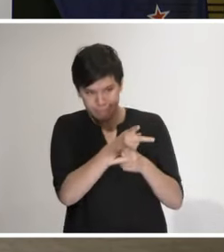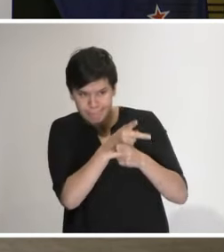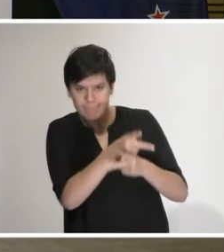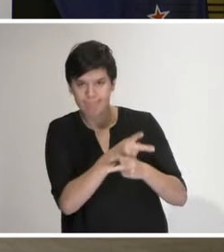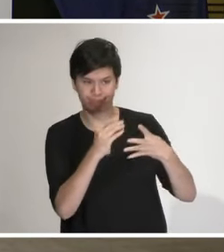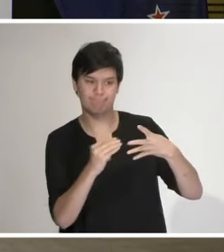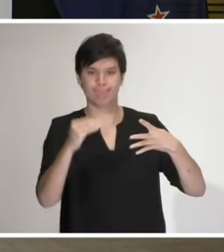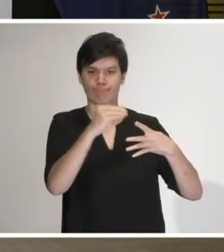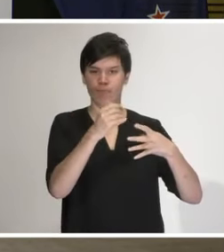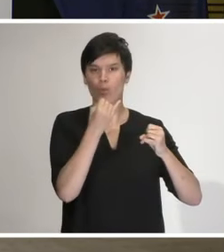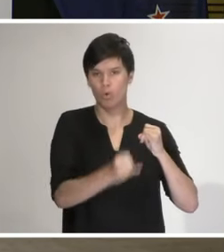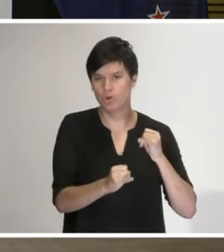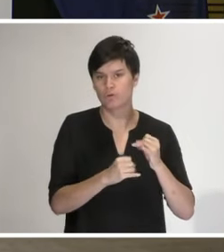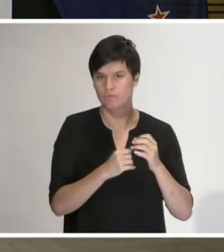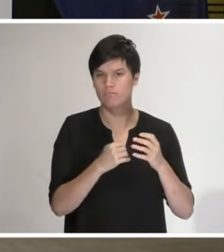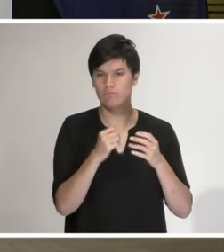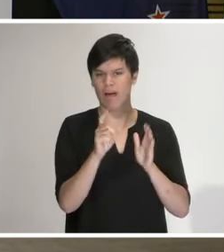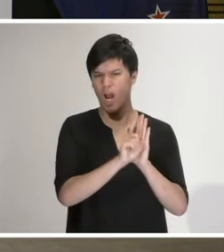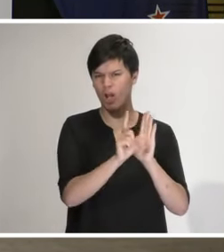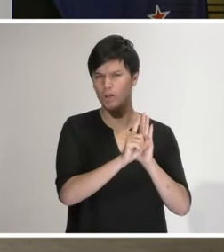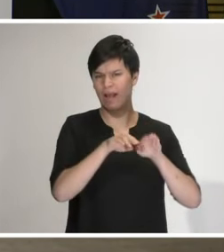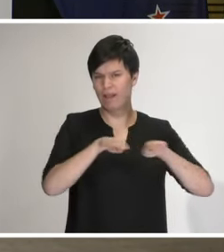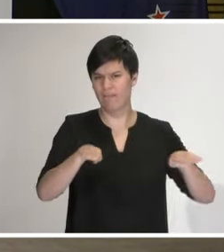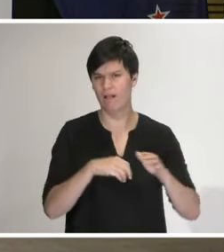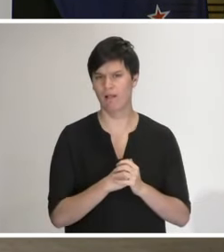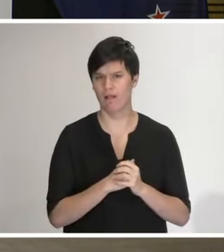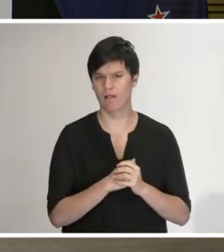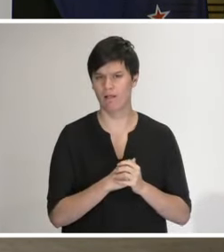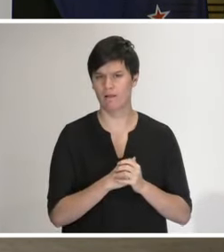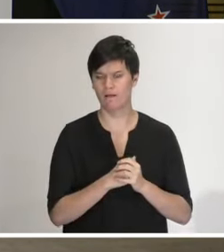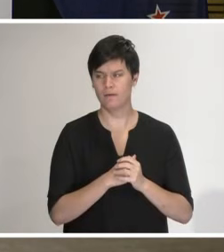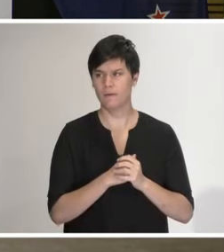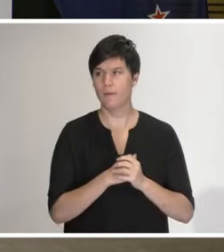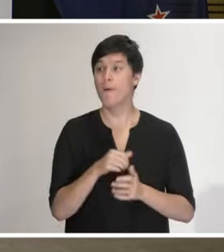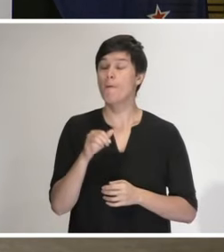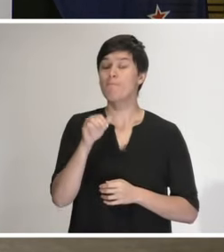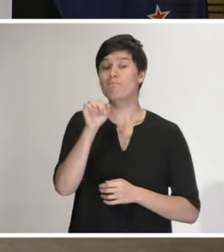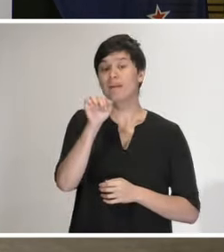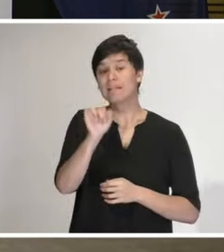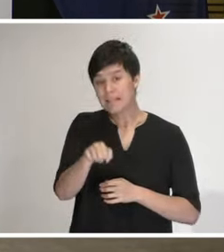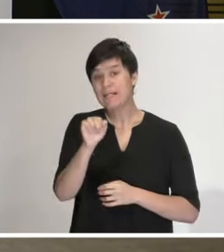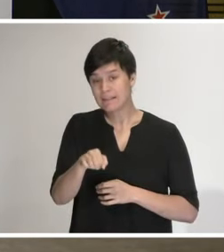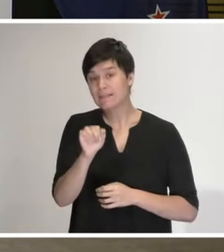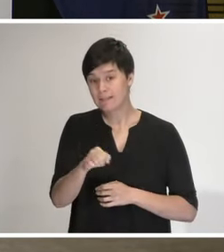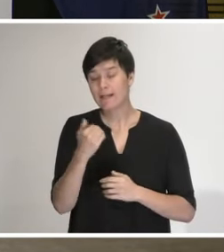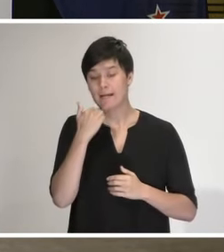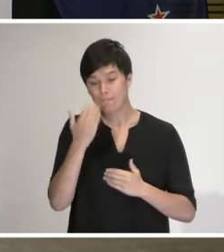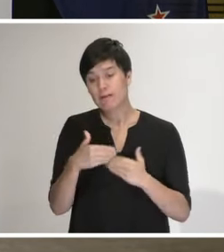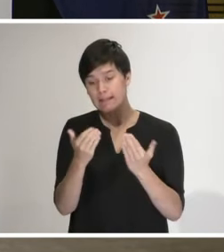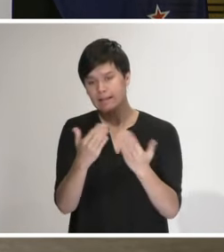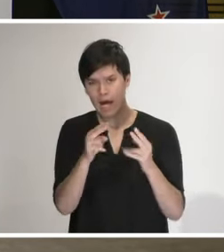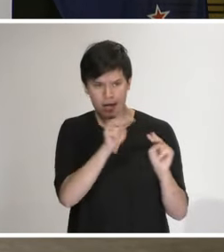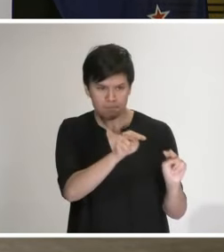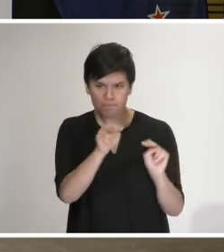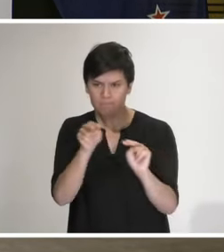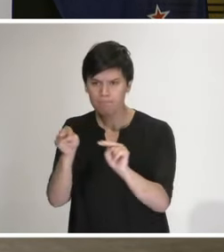over the next few days. Caroline, did you want to comment? No, that's right. We are monitoring the daily cases each day, and I think that's exactly right, that with